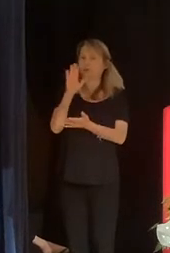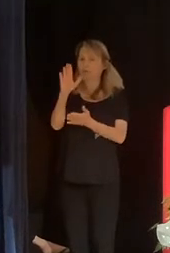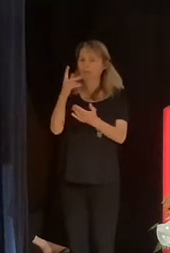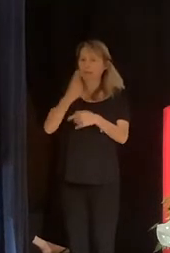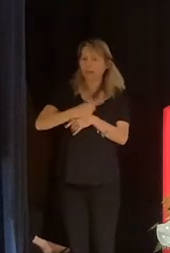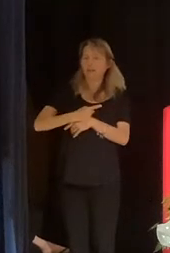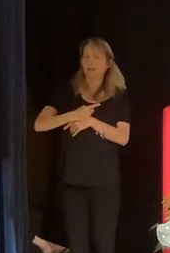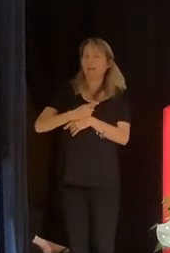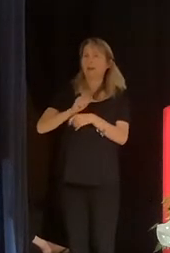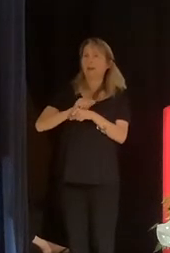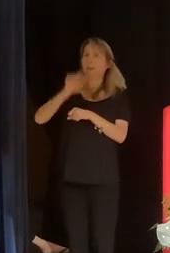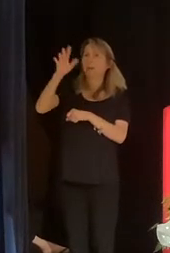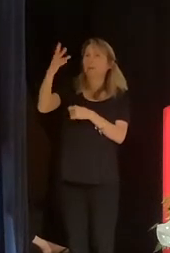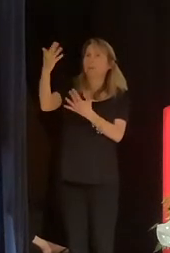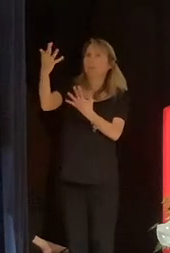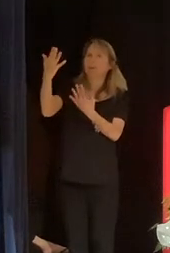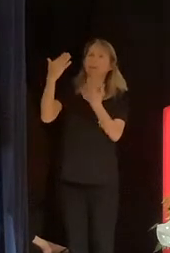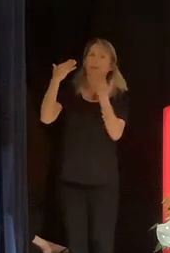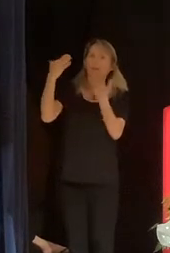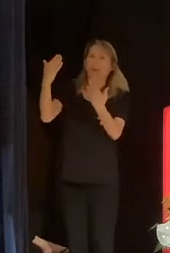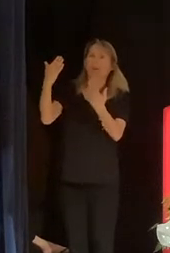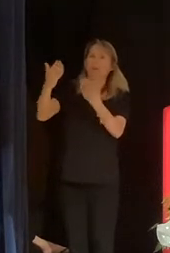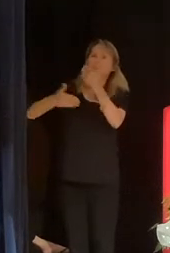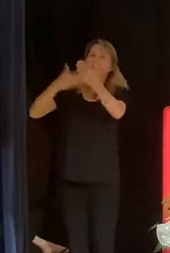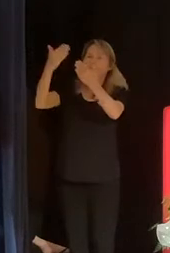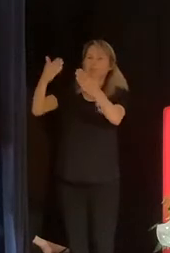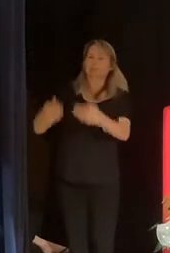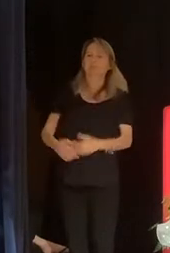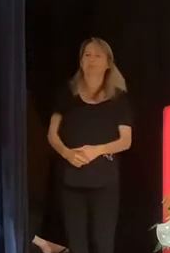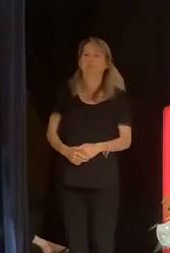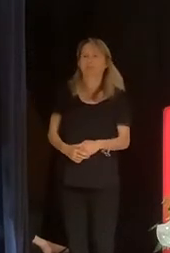Your mountain is waiting, so get on your way.